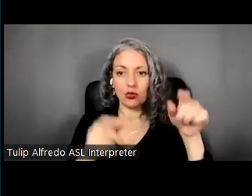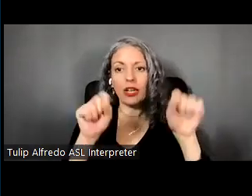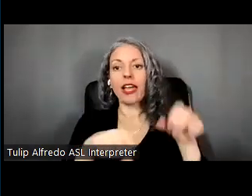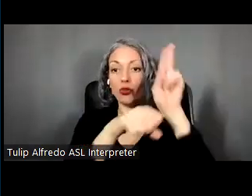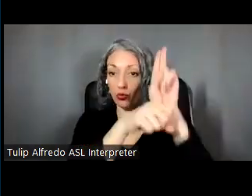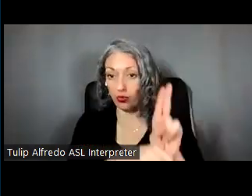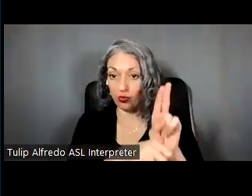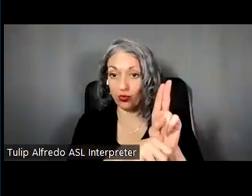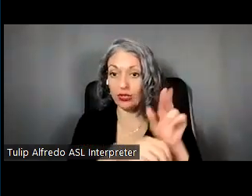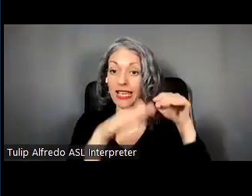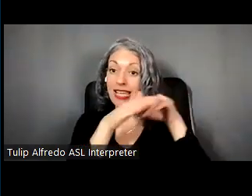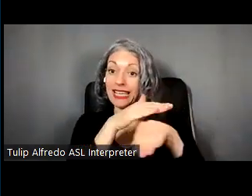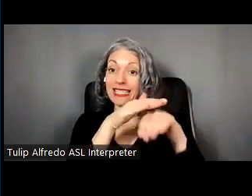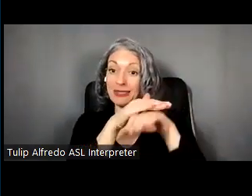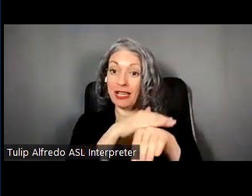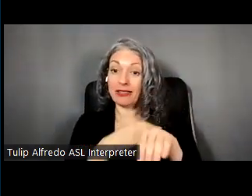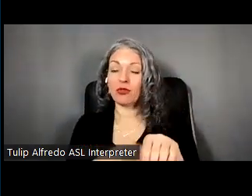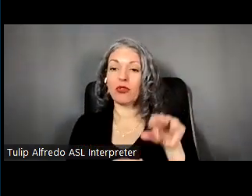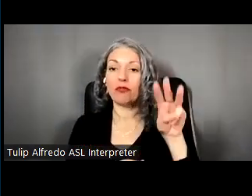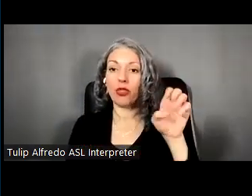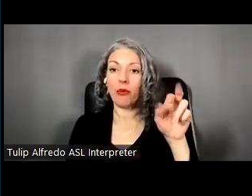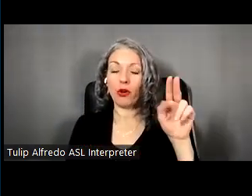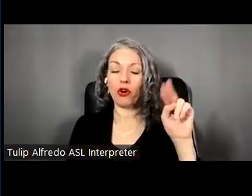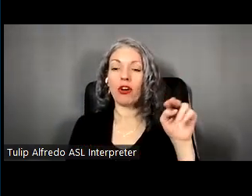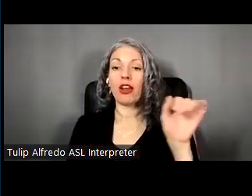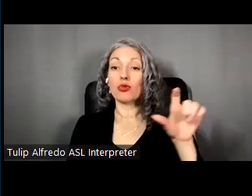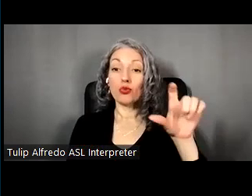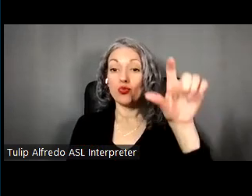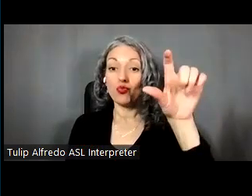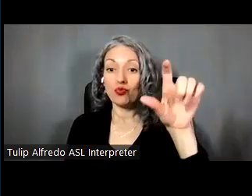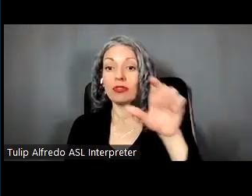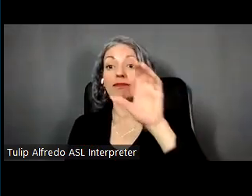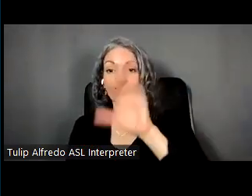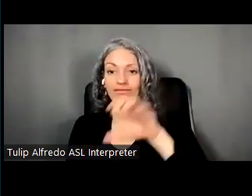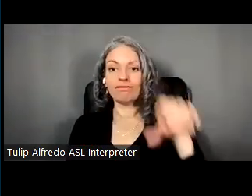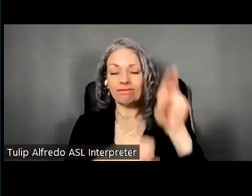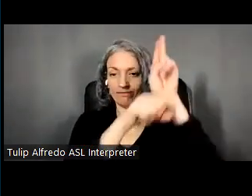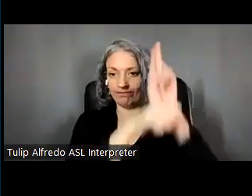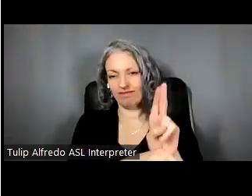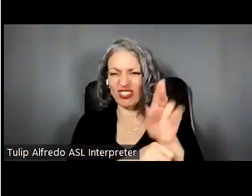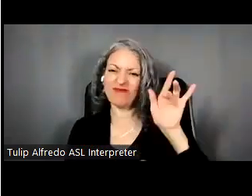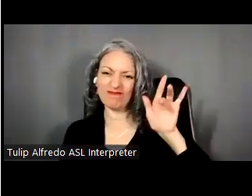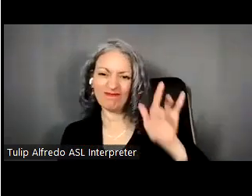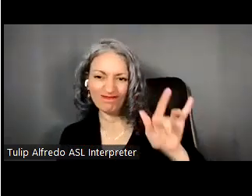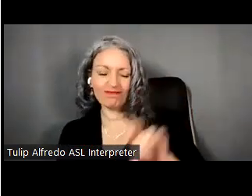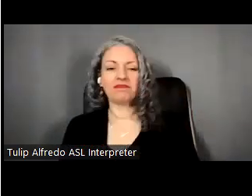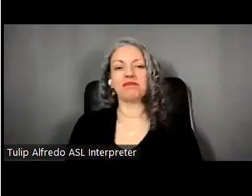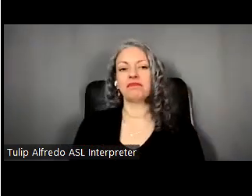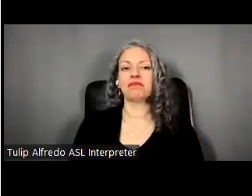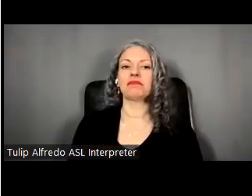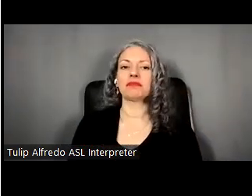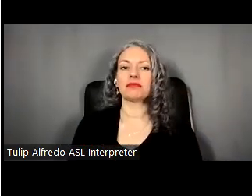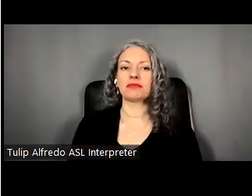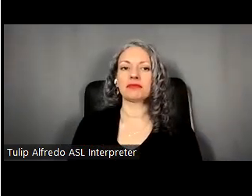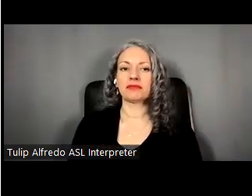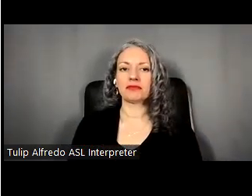It's accessible via webinar and through Zoom, and captions have been enabled simply by toggling on your screen.